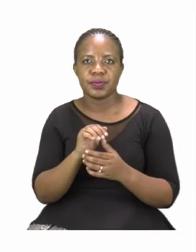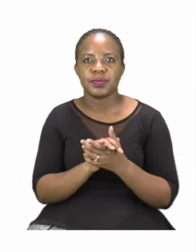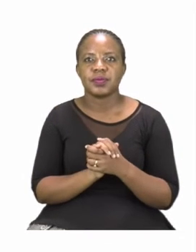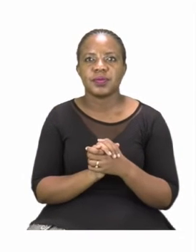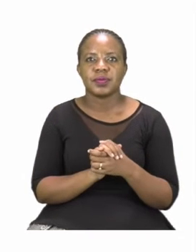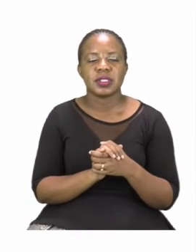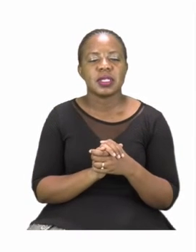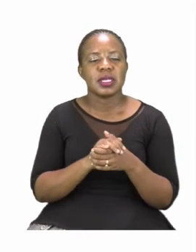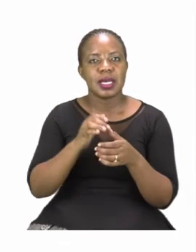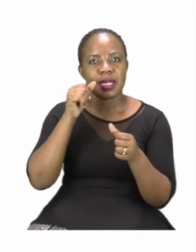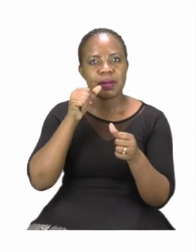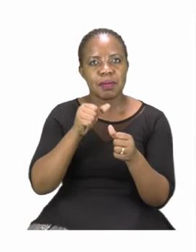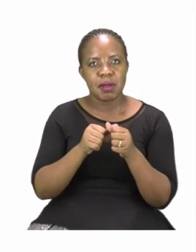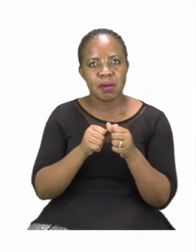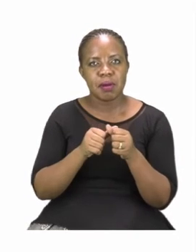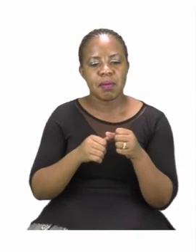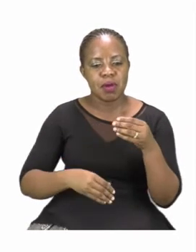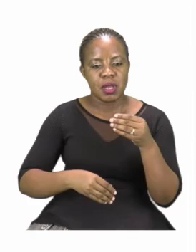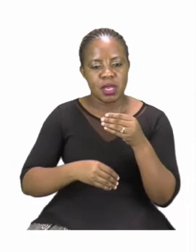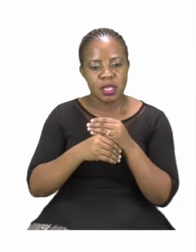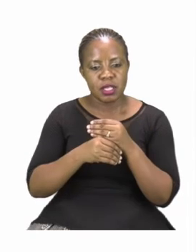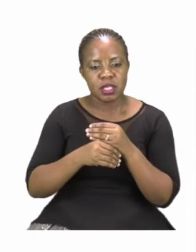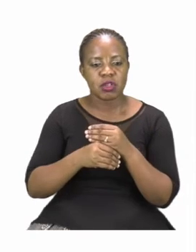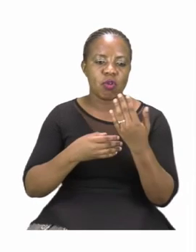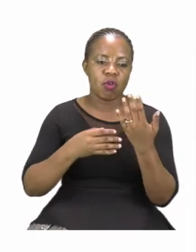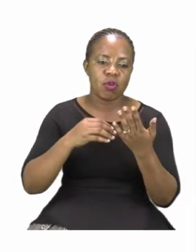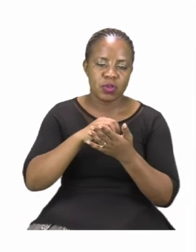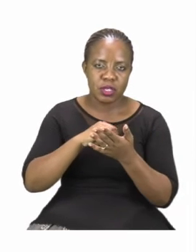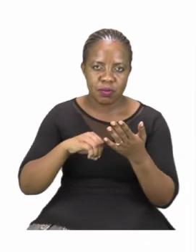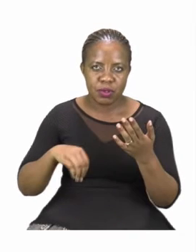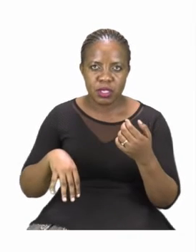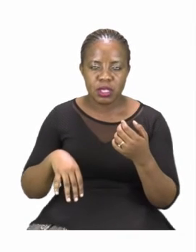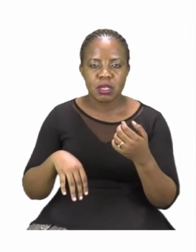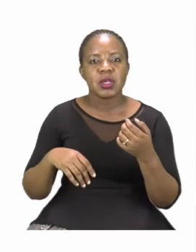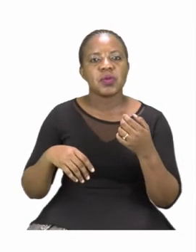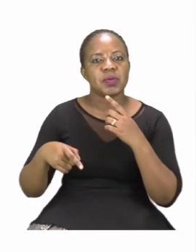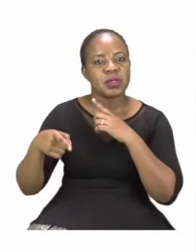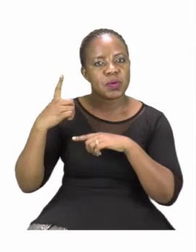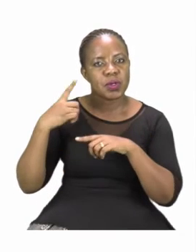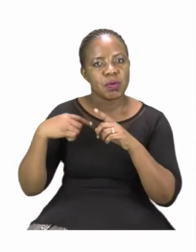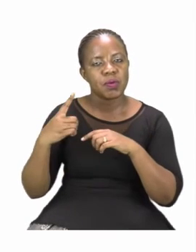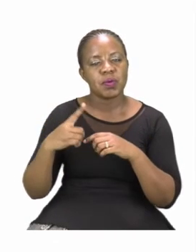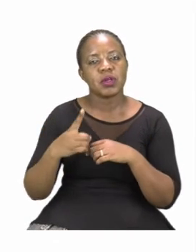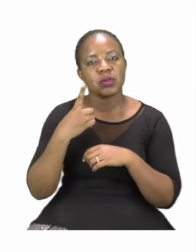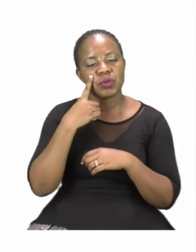Now the next card that I have is going to be the